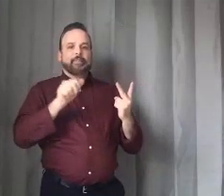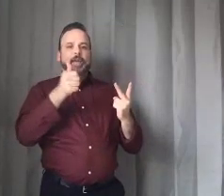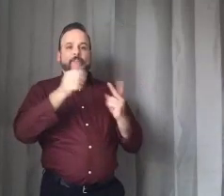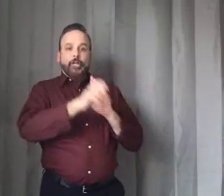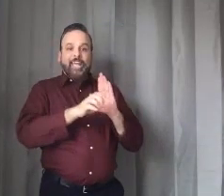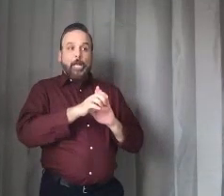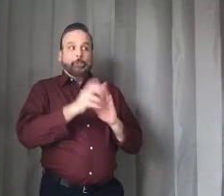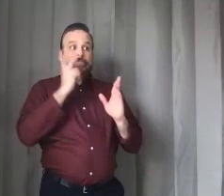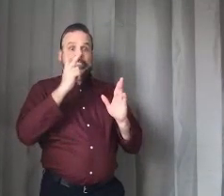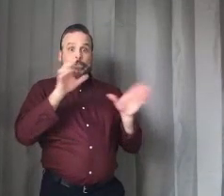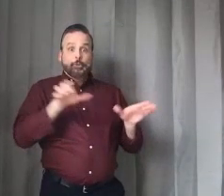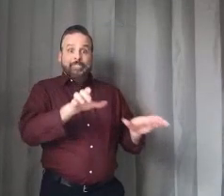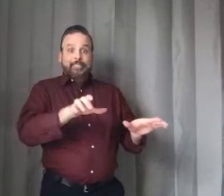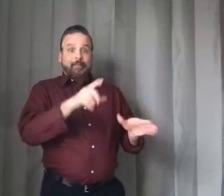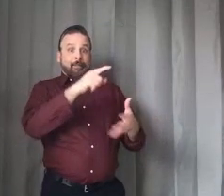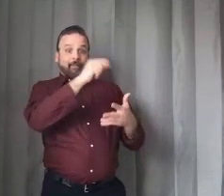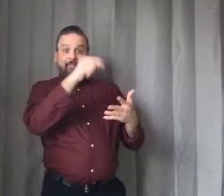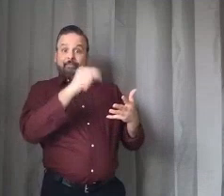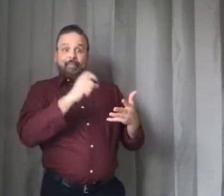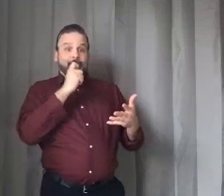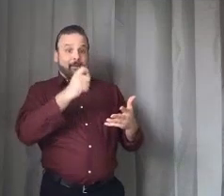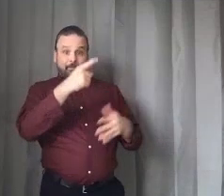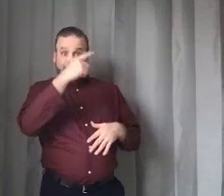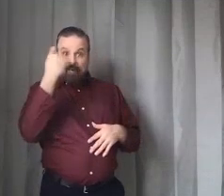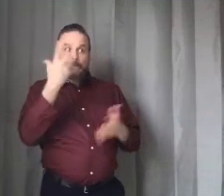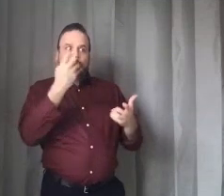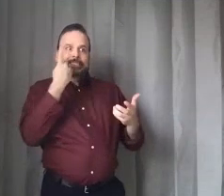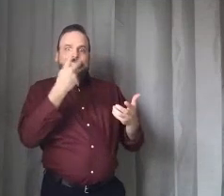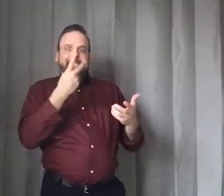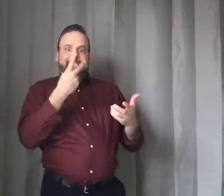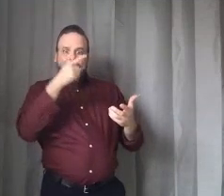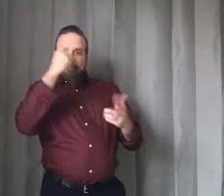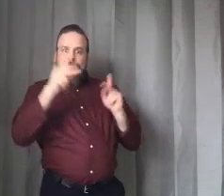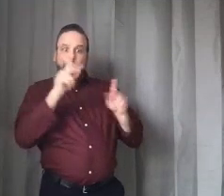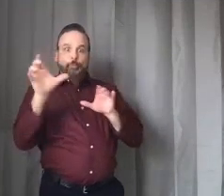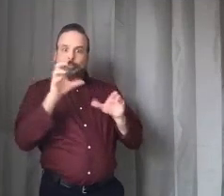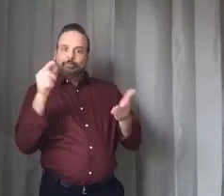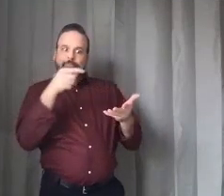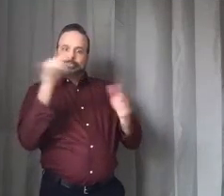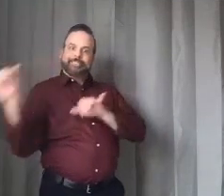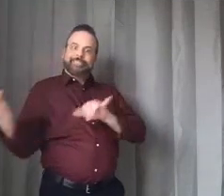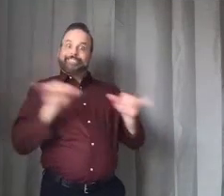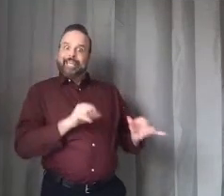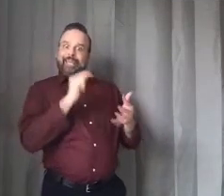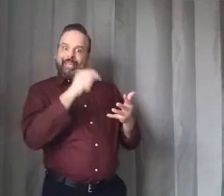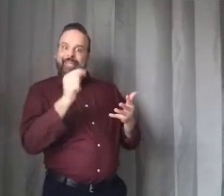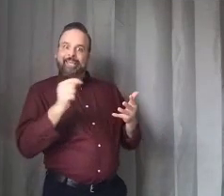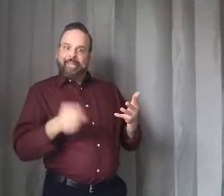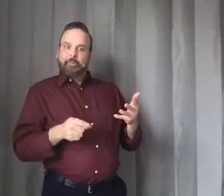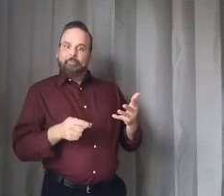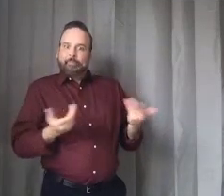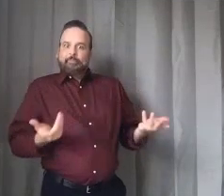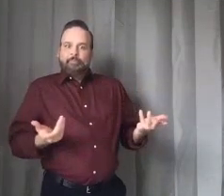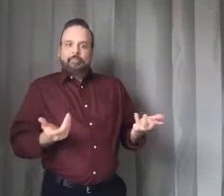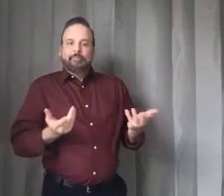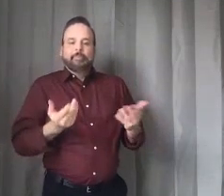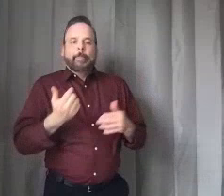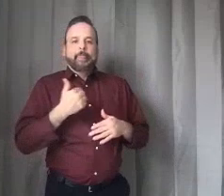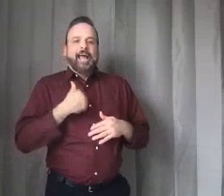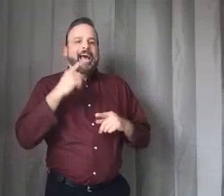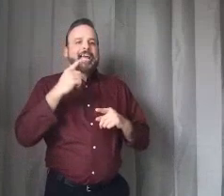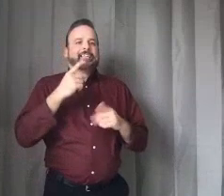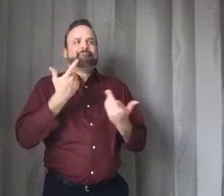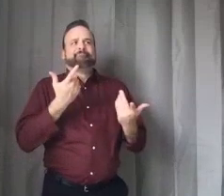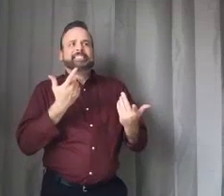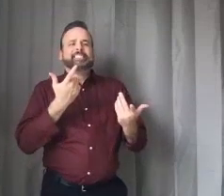doing that are not black, just all of that. But, you know, and it's all obviously going to be shaped through, I can't even say a